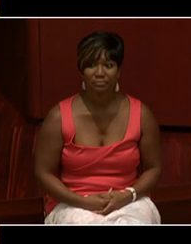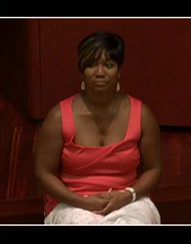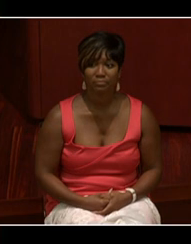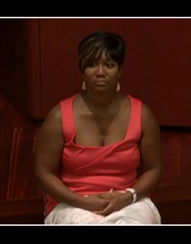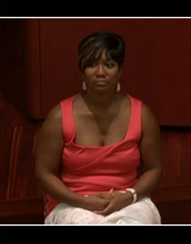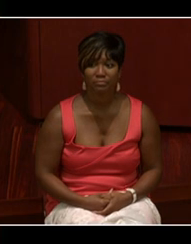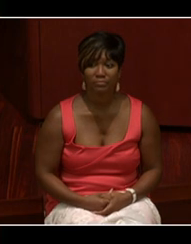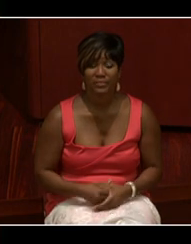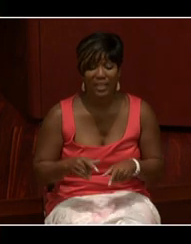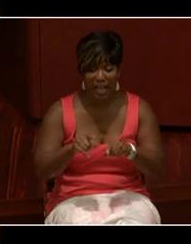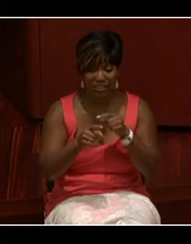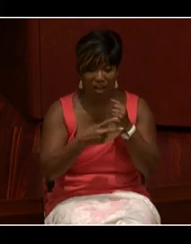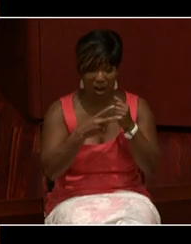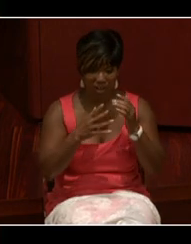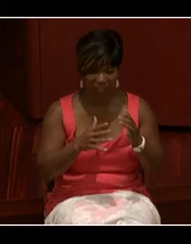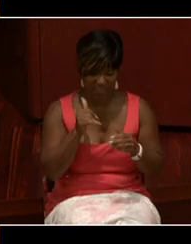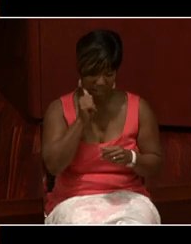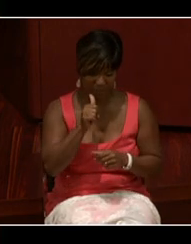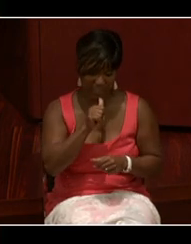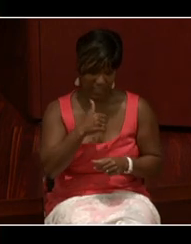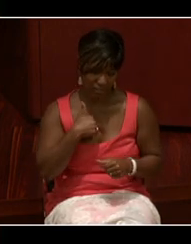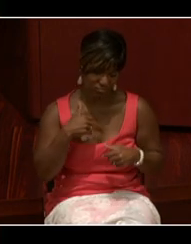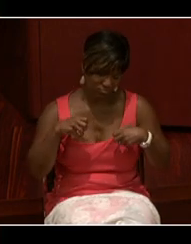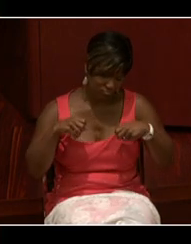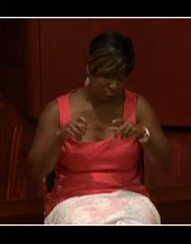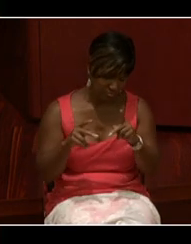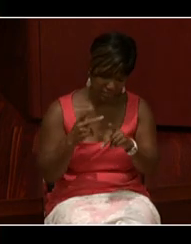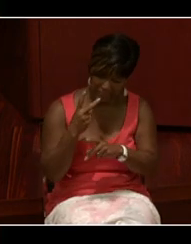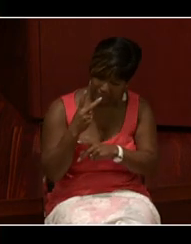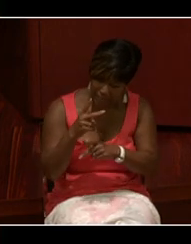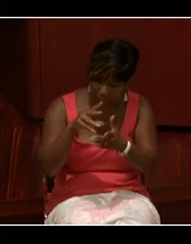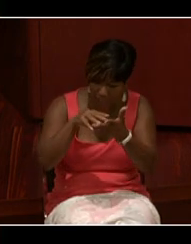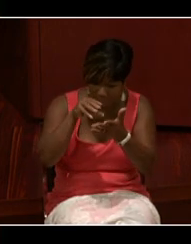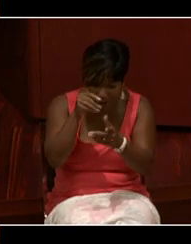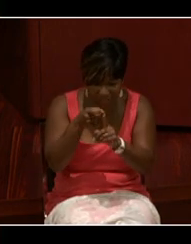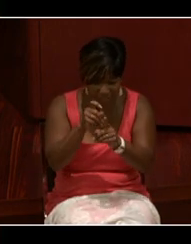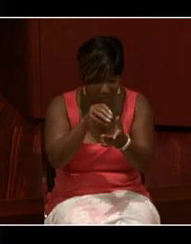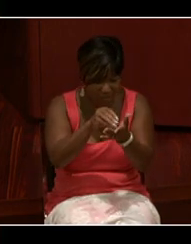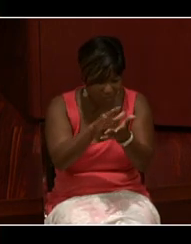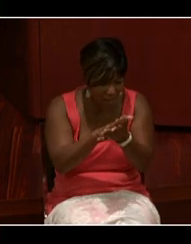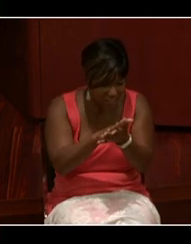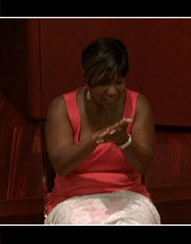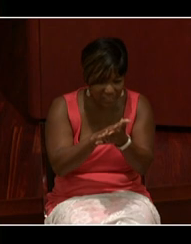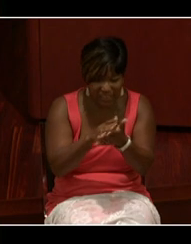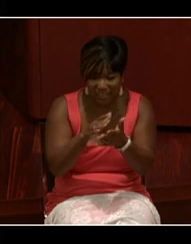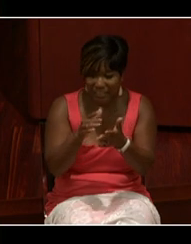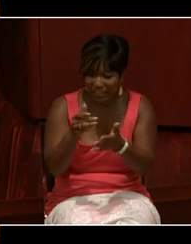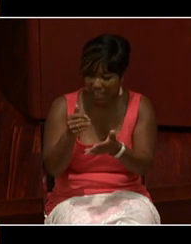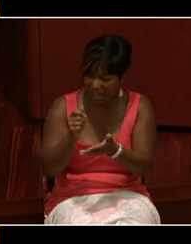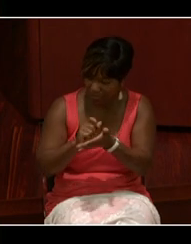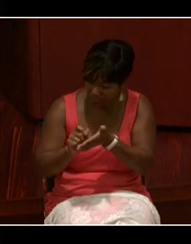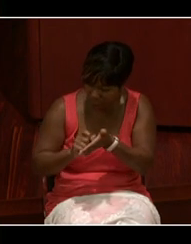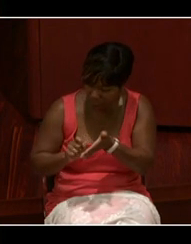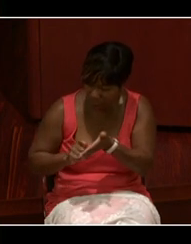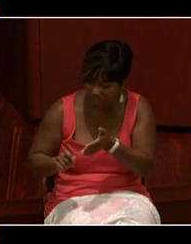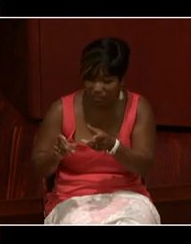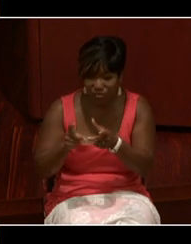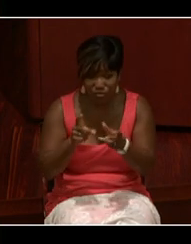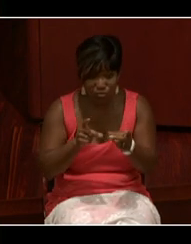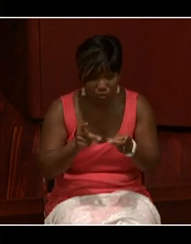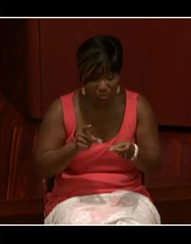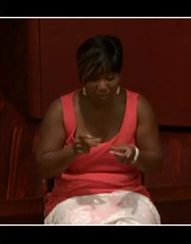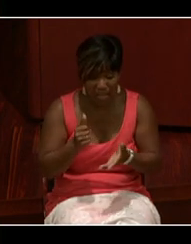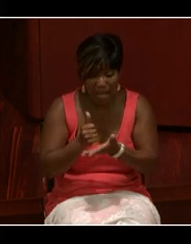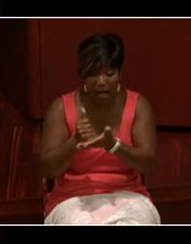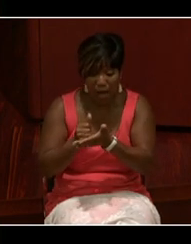As an archivist, every day I have the opportunity to see and learn from records as I aid researchers, write descriptions of records, and help